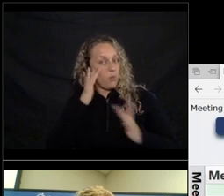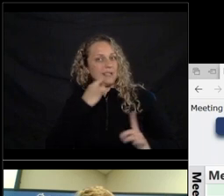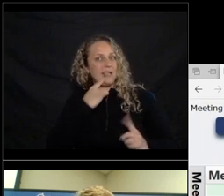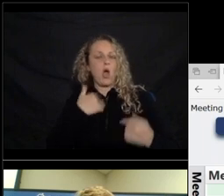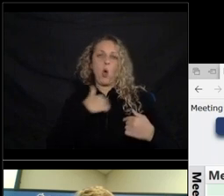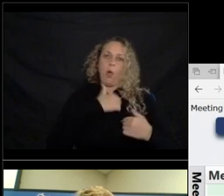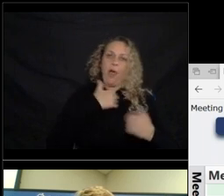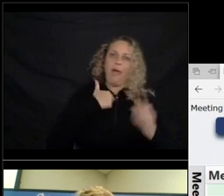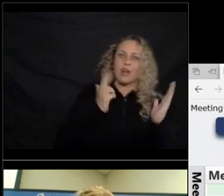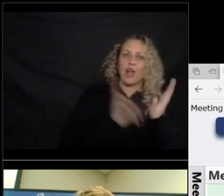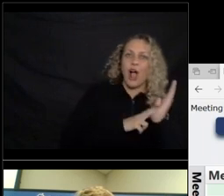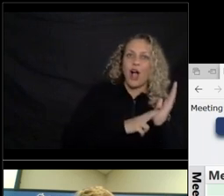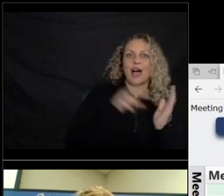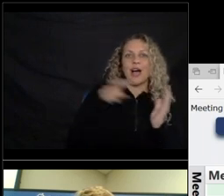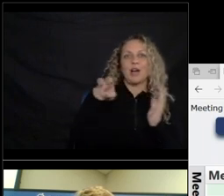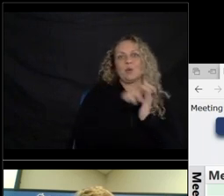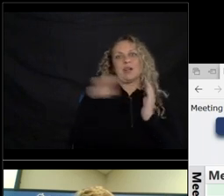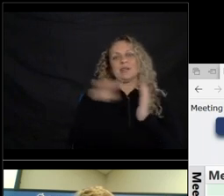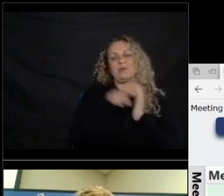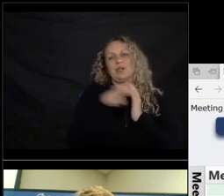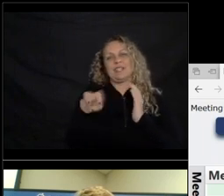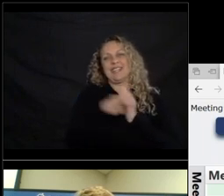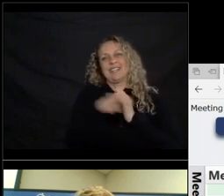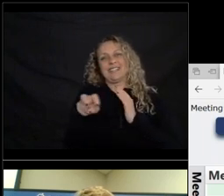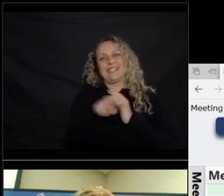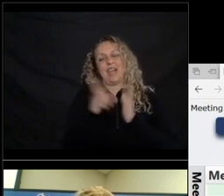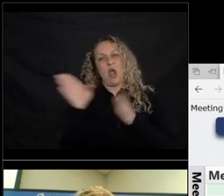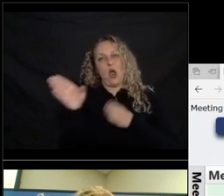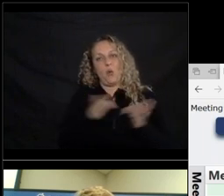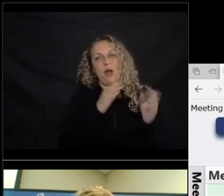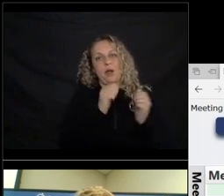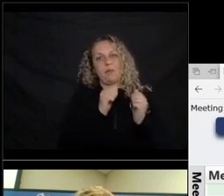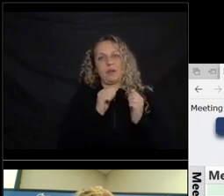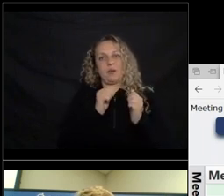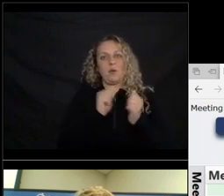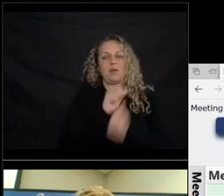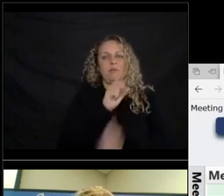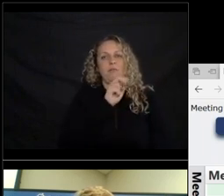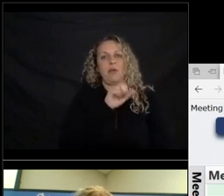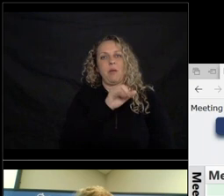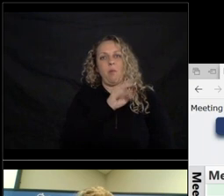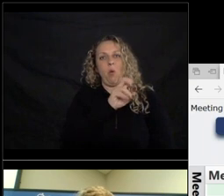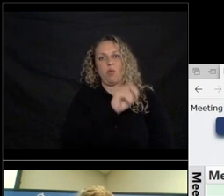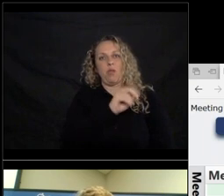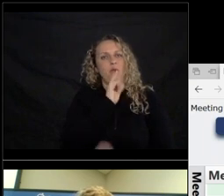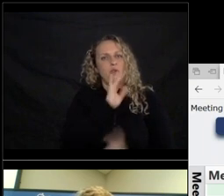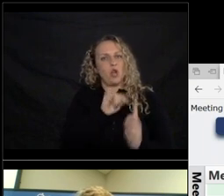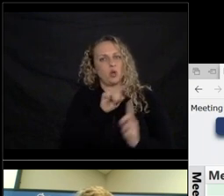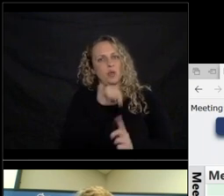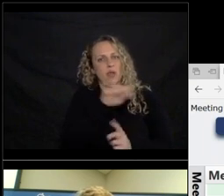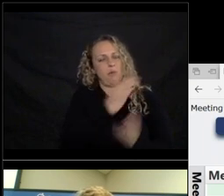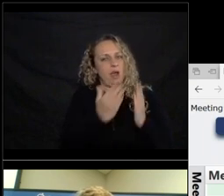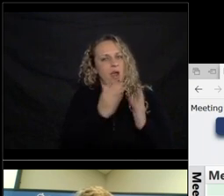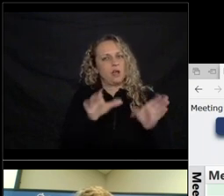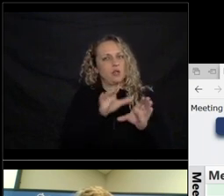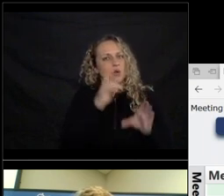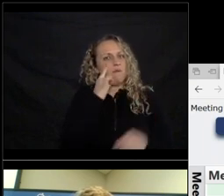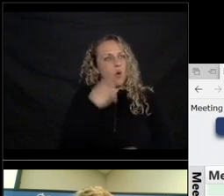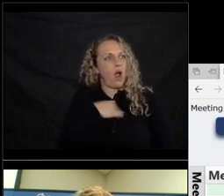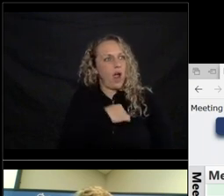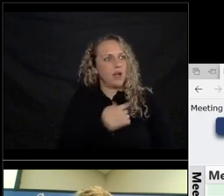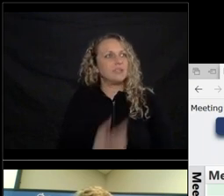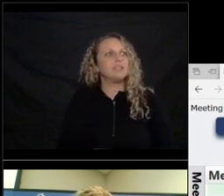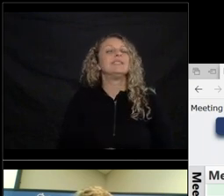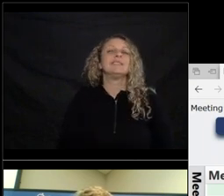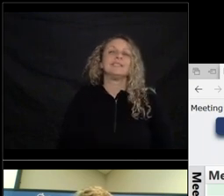have a contract and a transportation arrangement with Mayvolin. Why don't we talk to them about perhaps doing that for us or helping